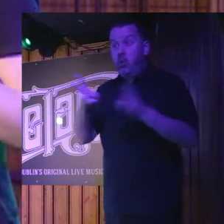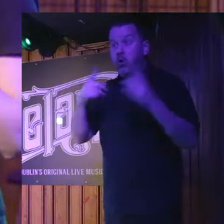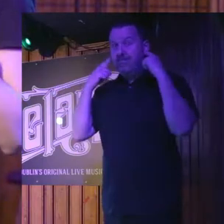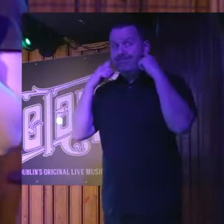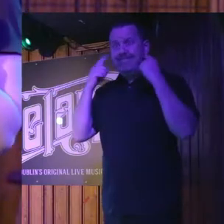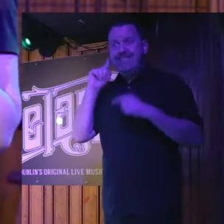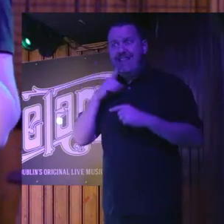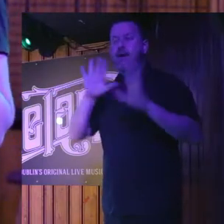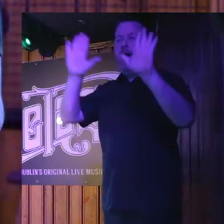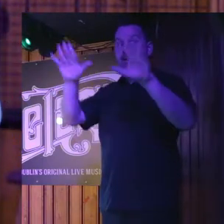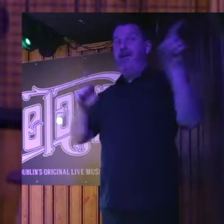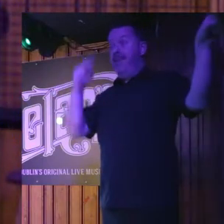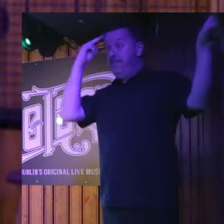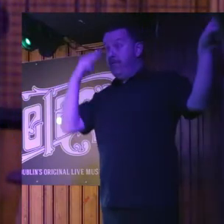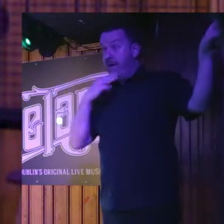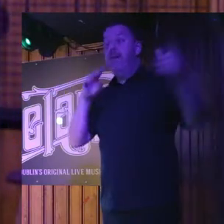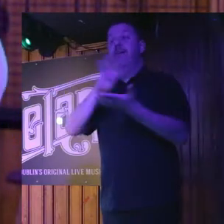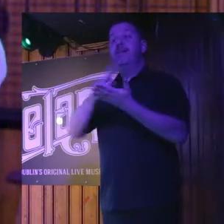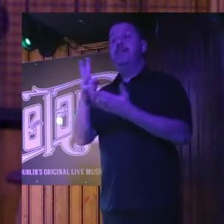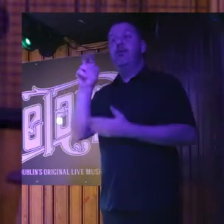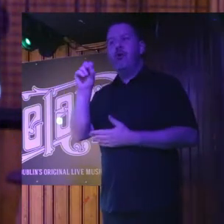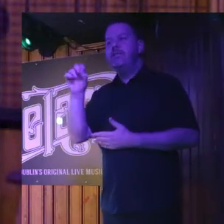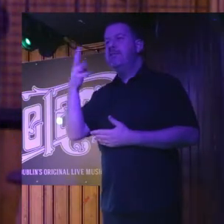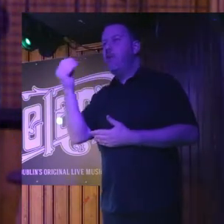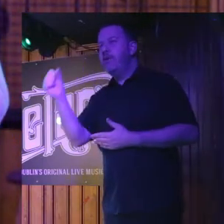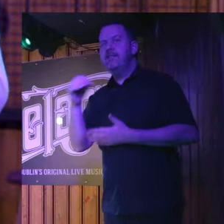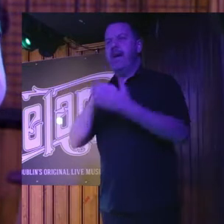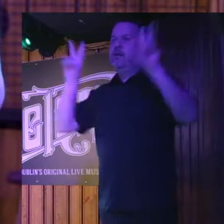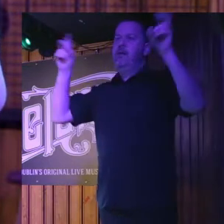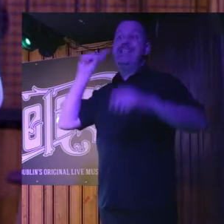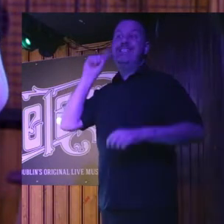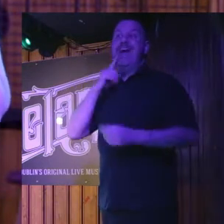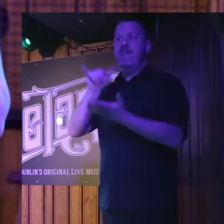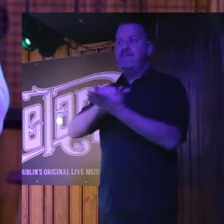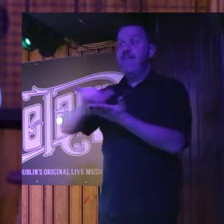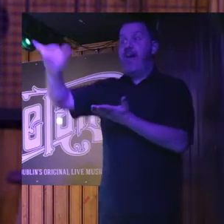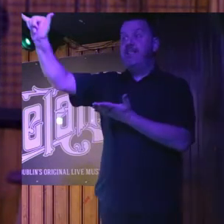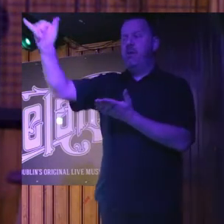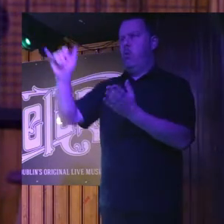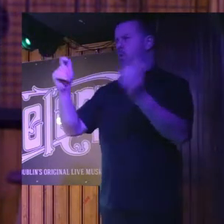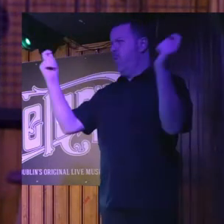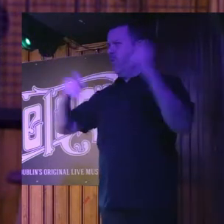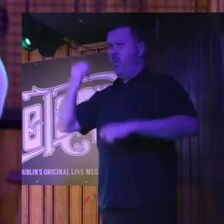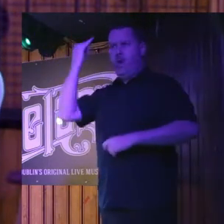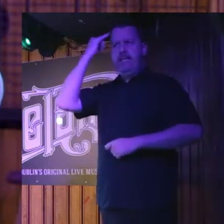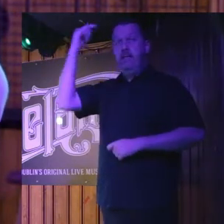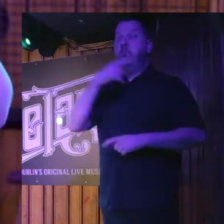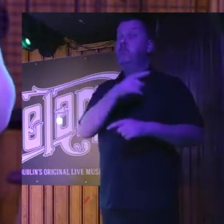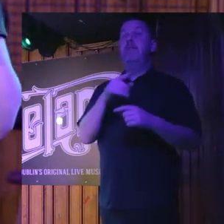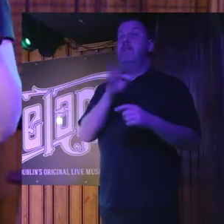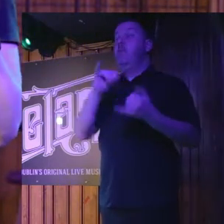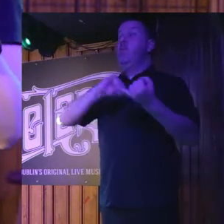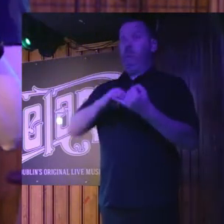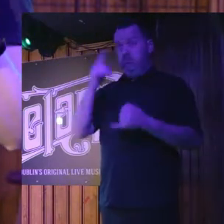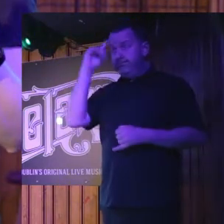trend from the United States in the 30s and 40s for deaf flights. This was a horrendous idea from otherwise very